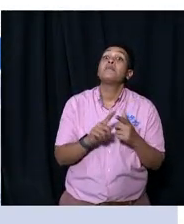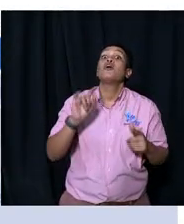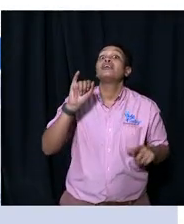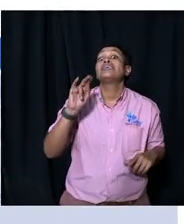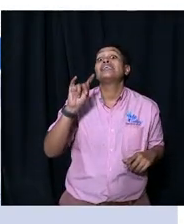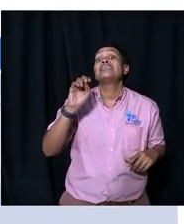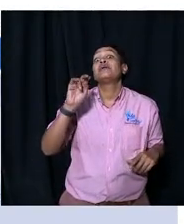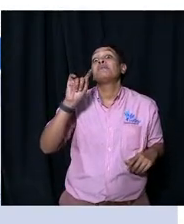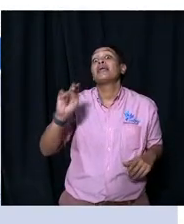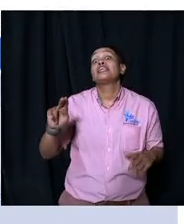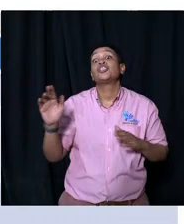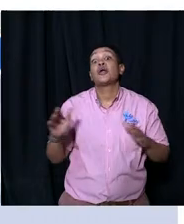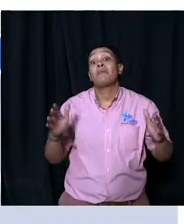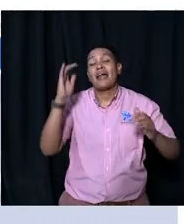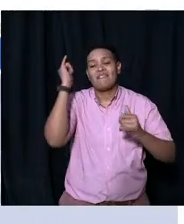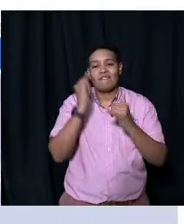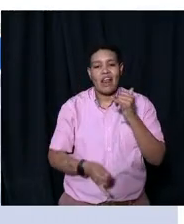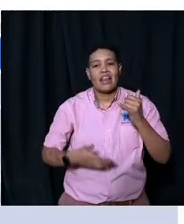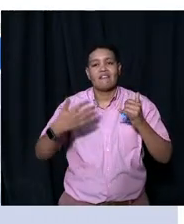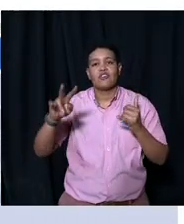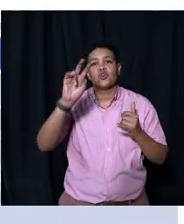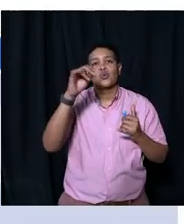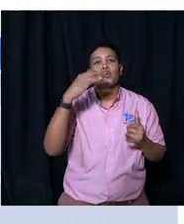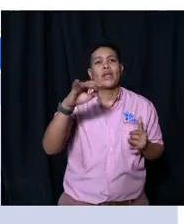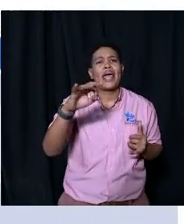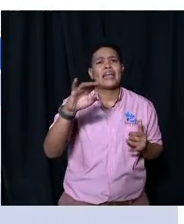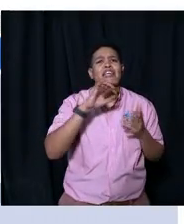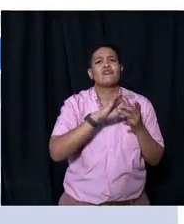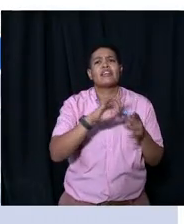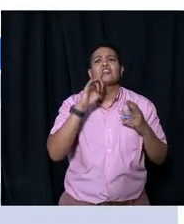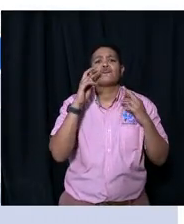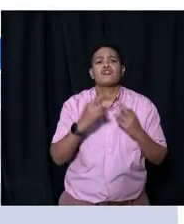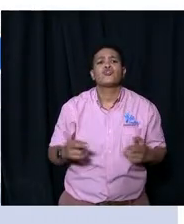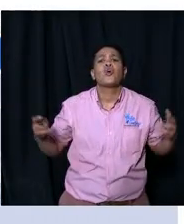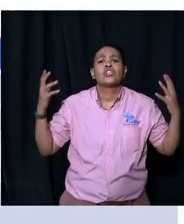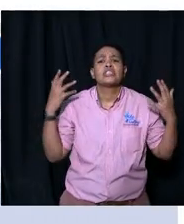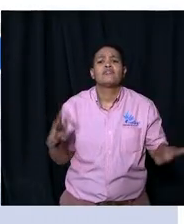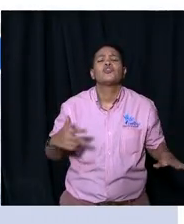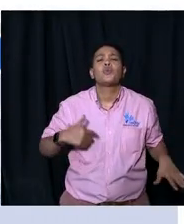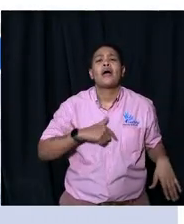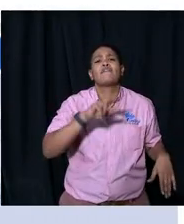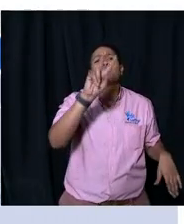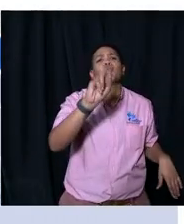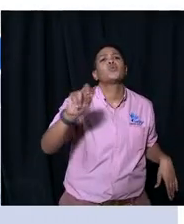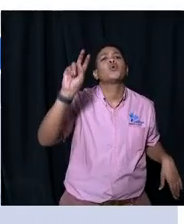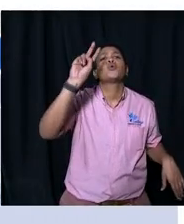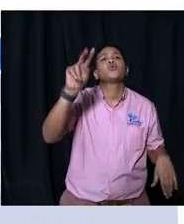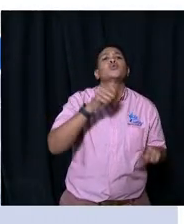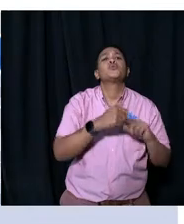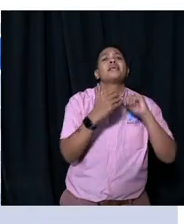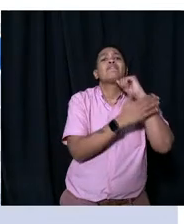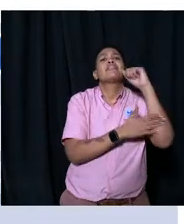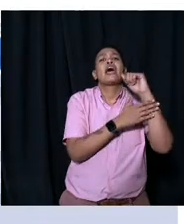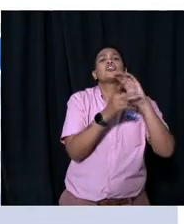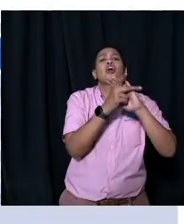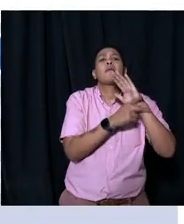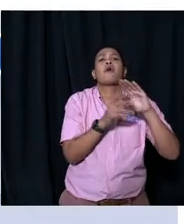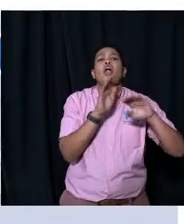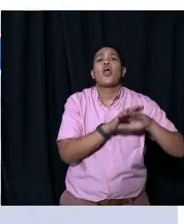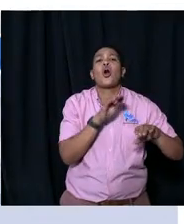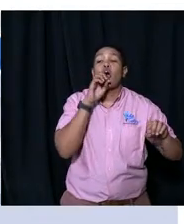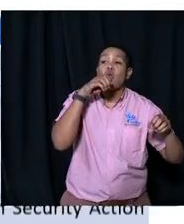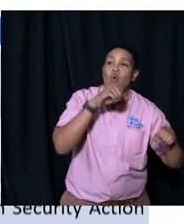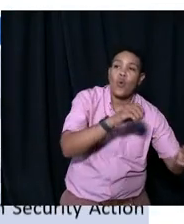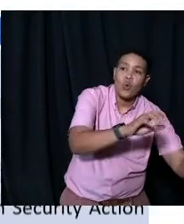plan finalized in 2019. And in terms of marine resources, we have a 2002 national policy on oceans